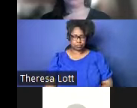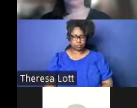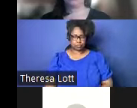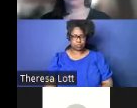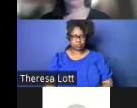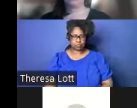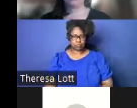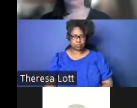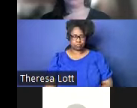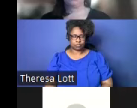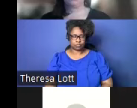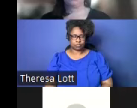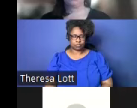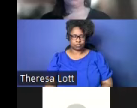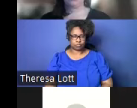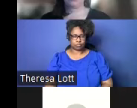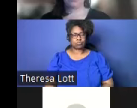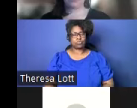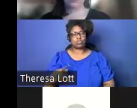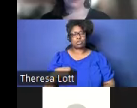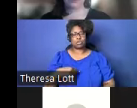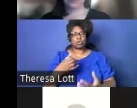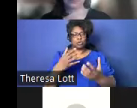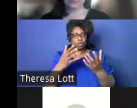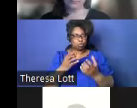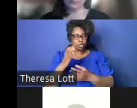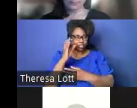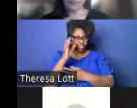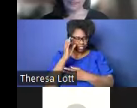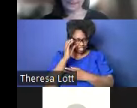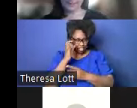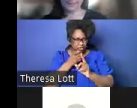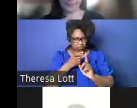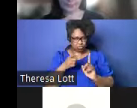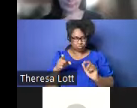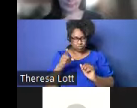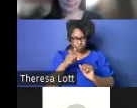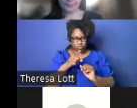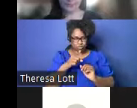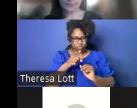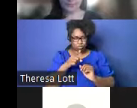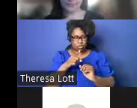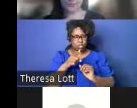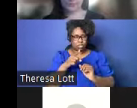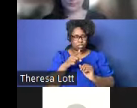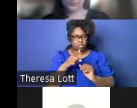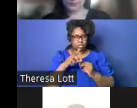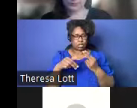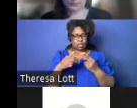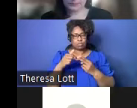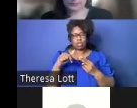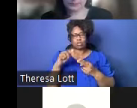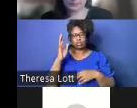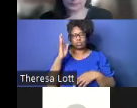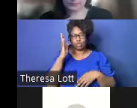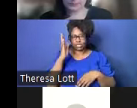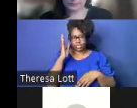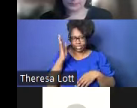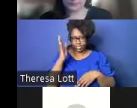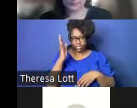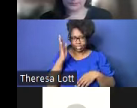And we'd also love to hear from you on our just the presentation of